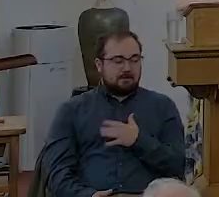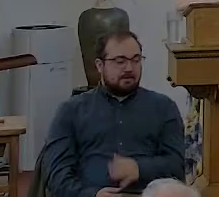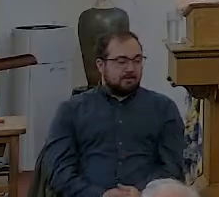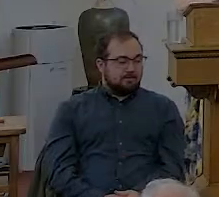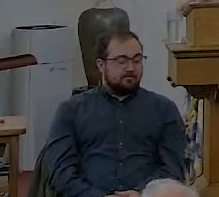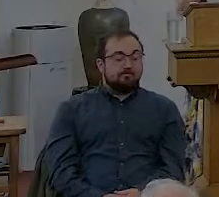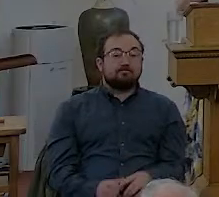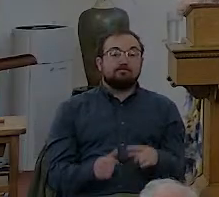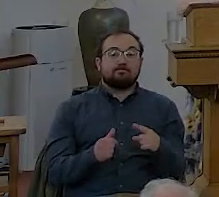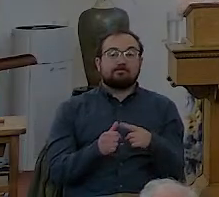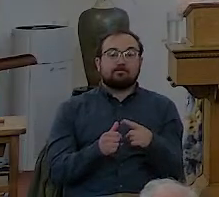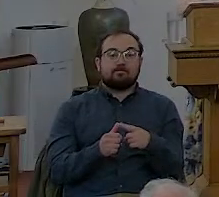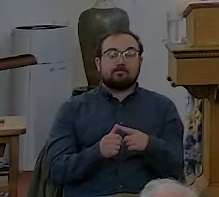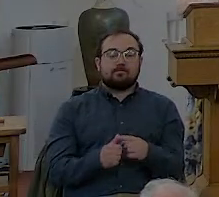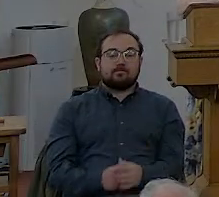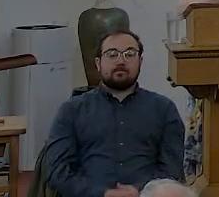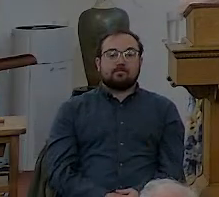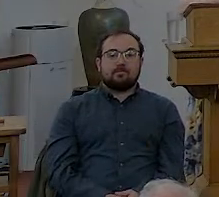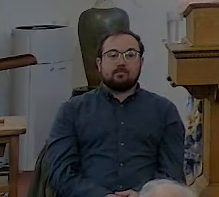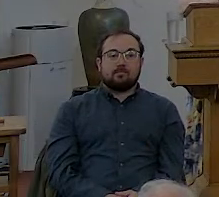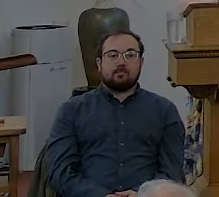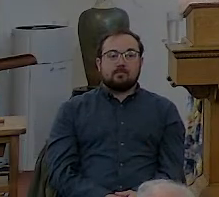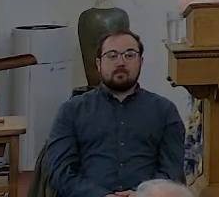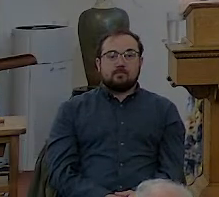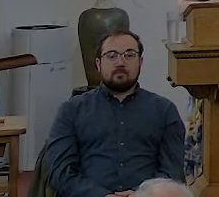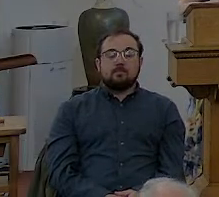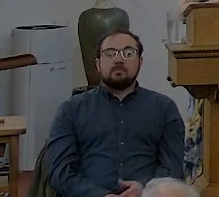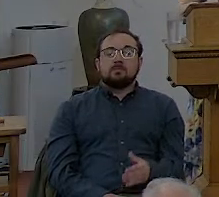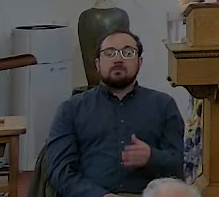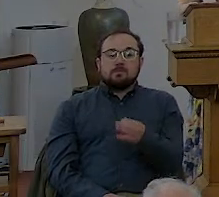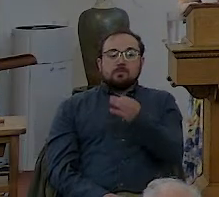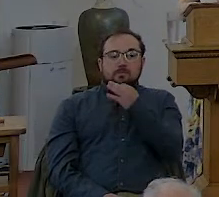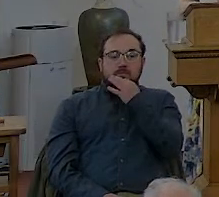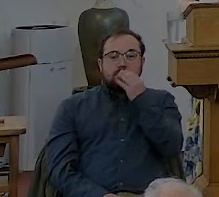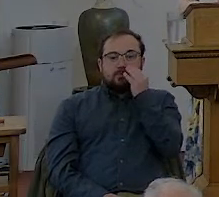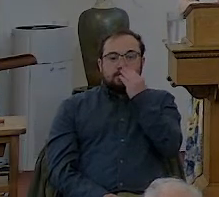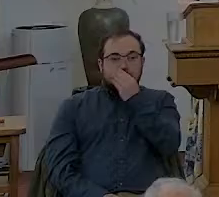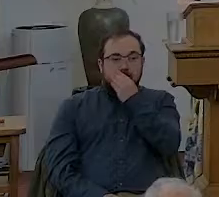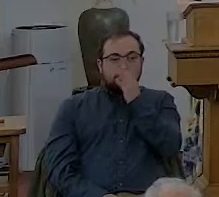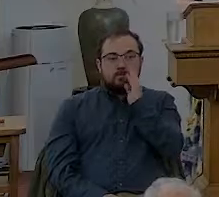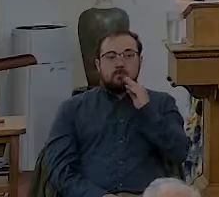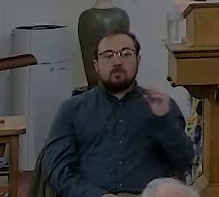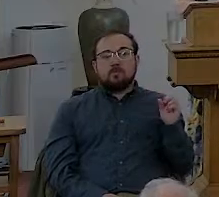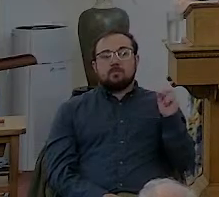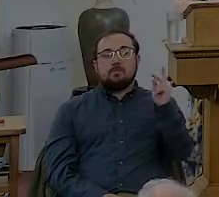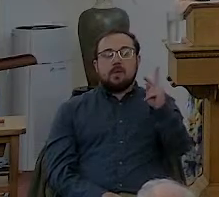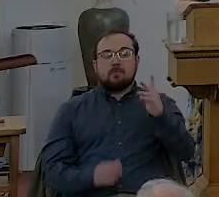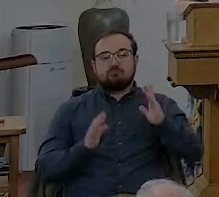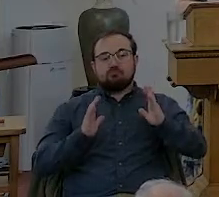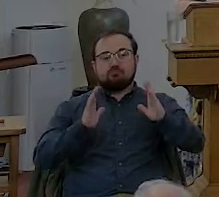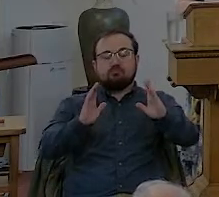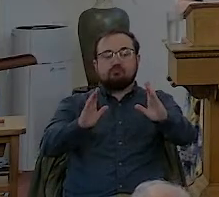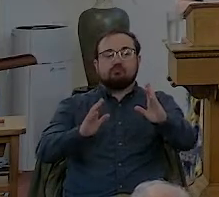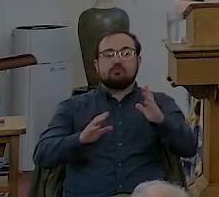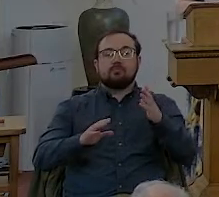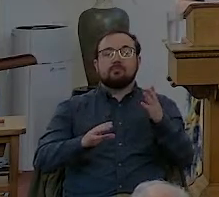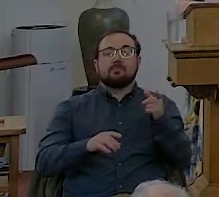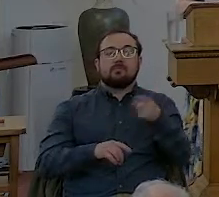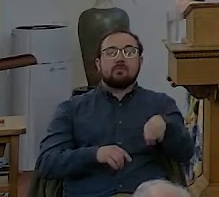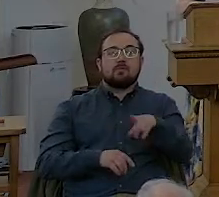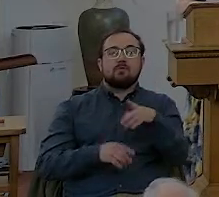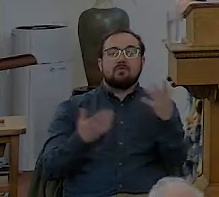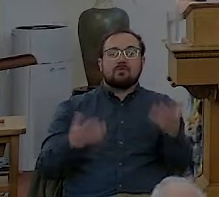First off, so pretty soon these flowers will then move back to the foyer after you have your